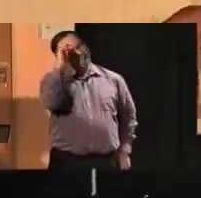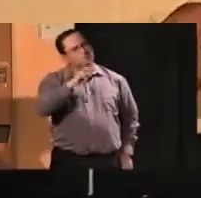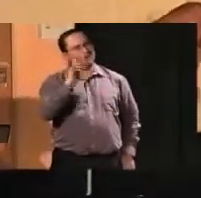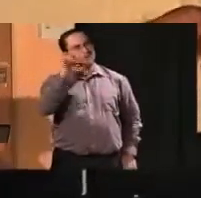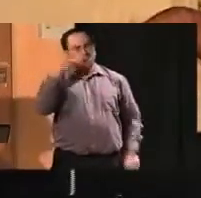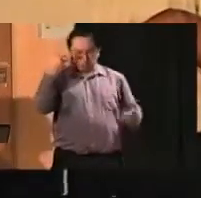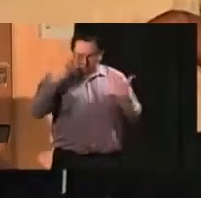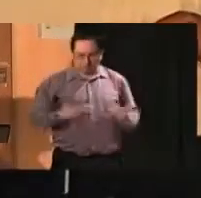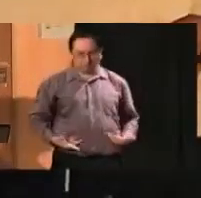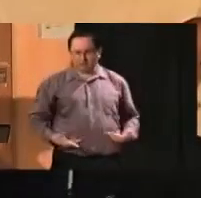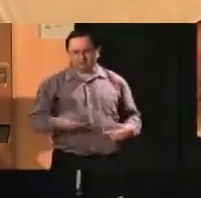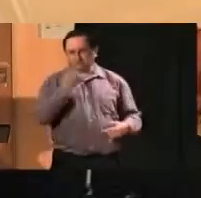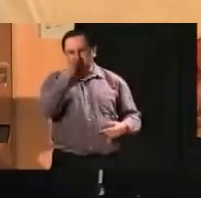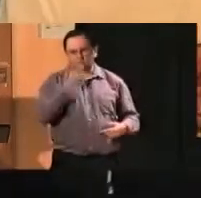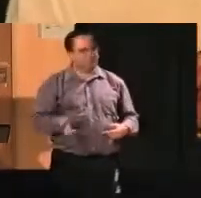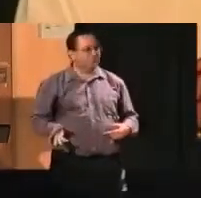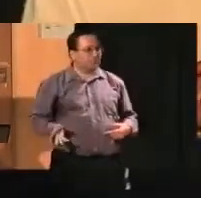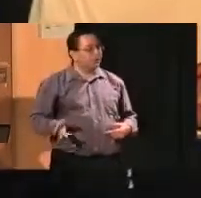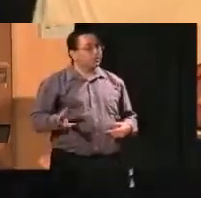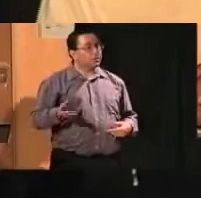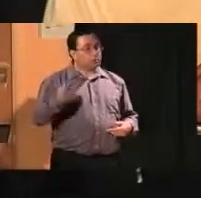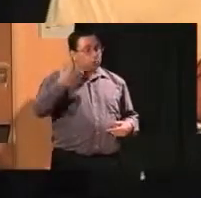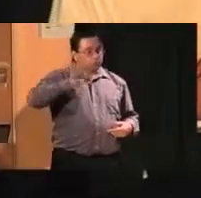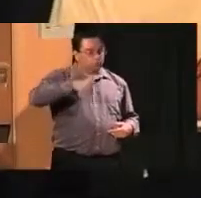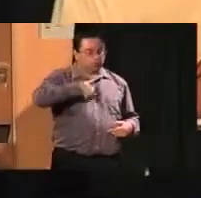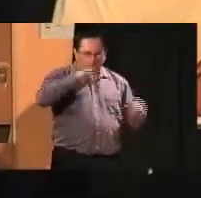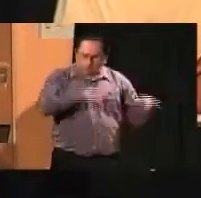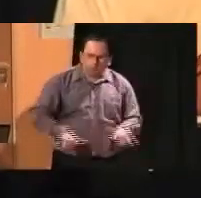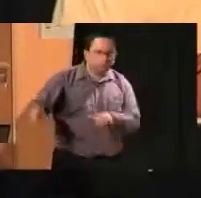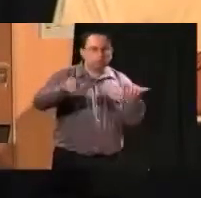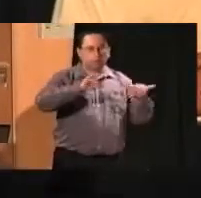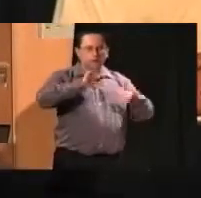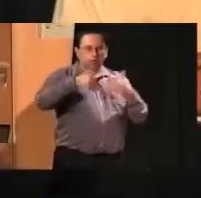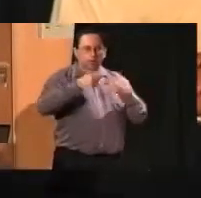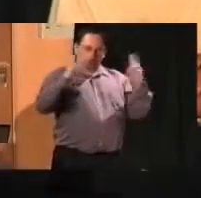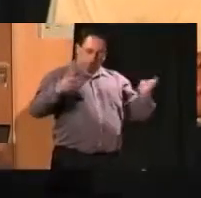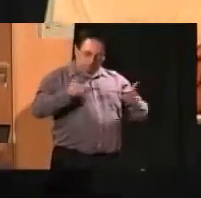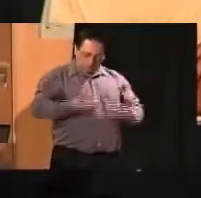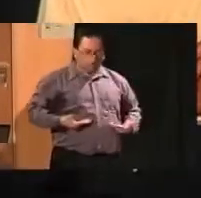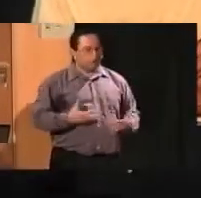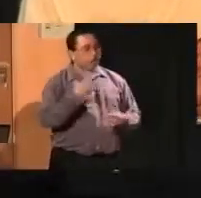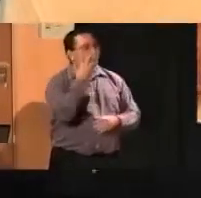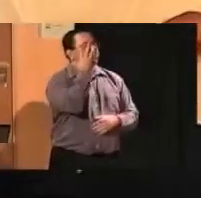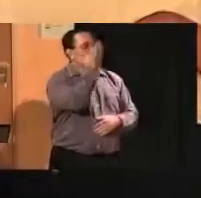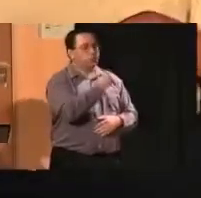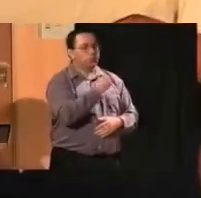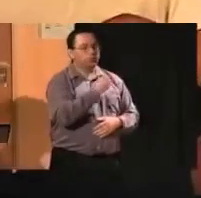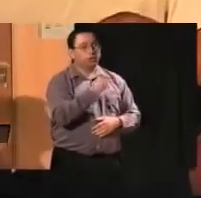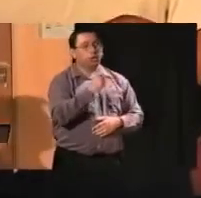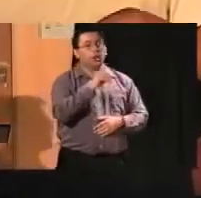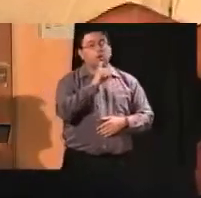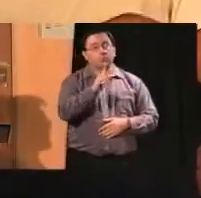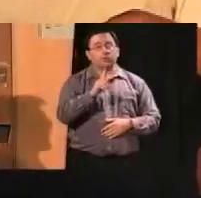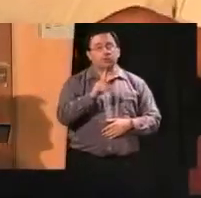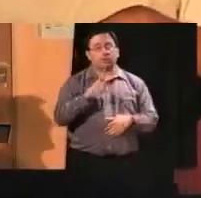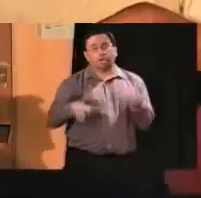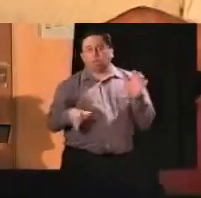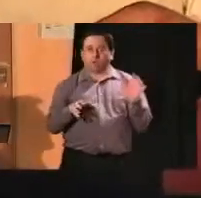like, because we are all our own kind of beautiful, and we're really perfect in our